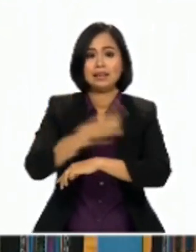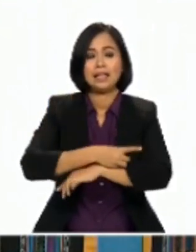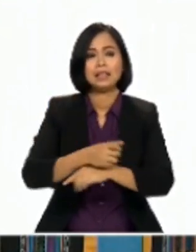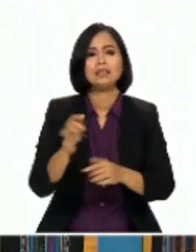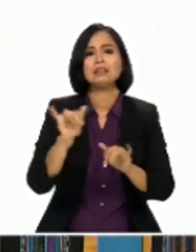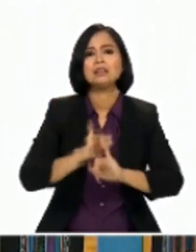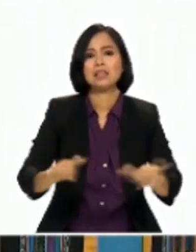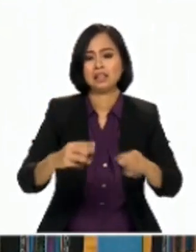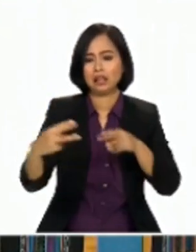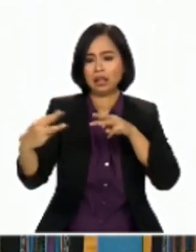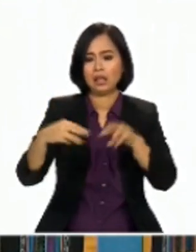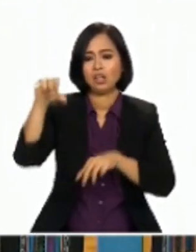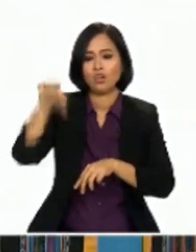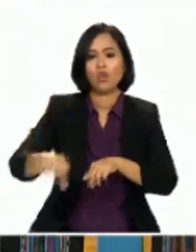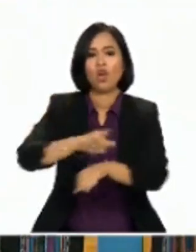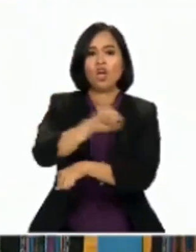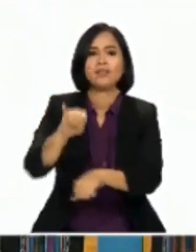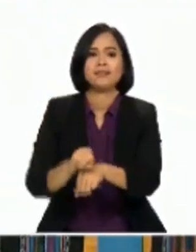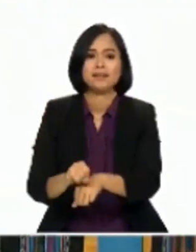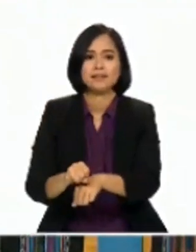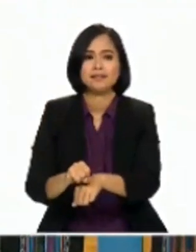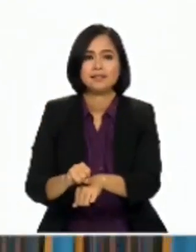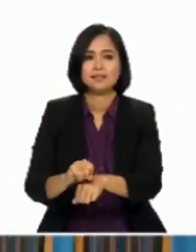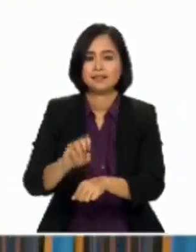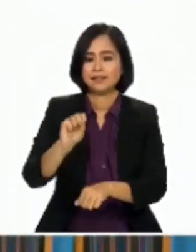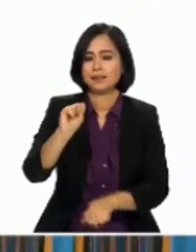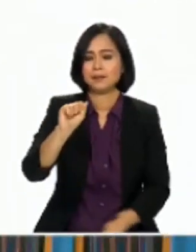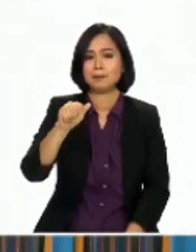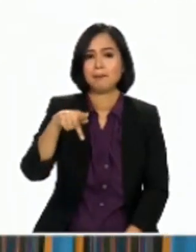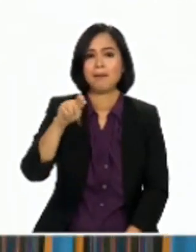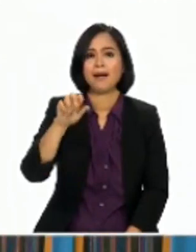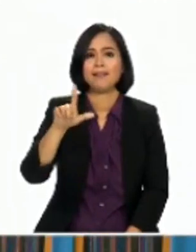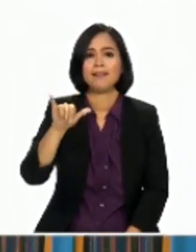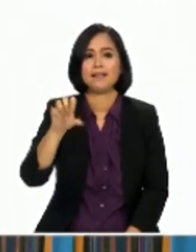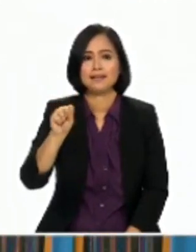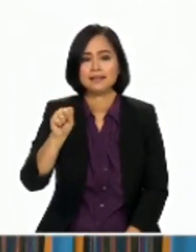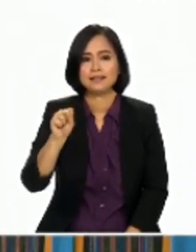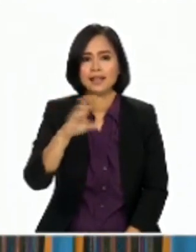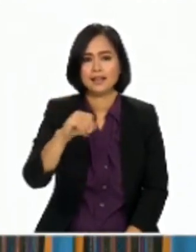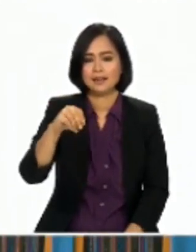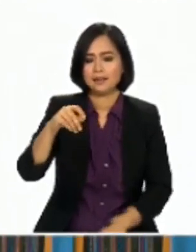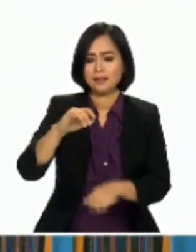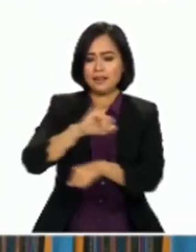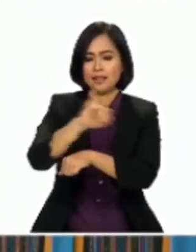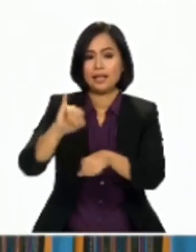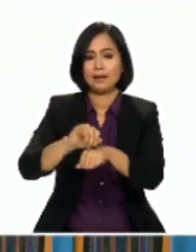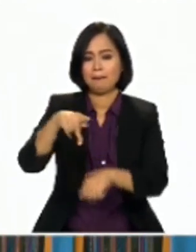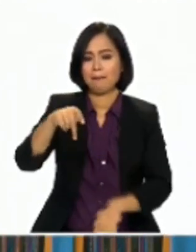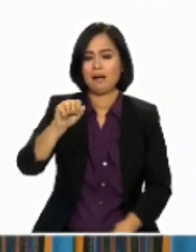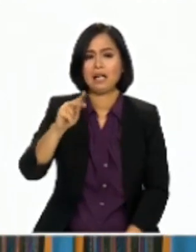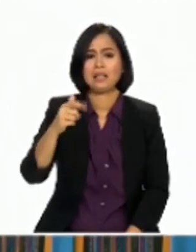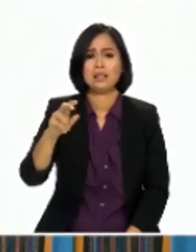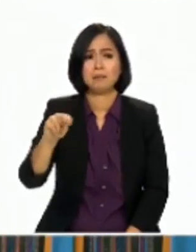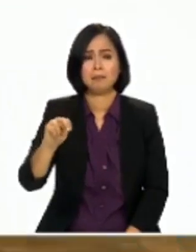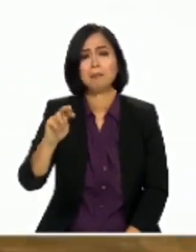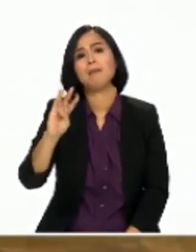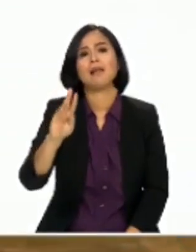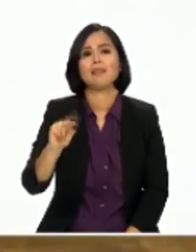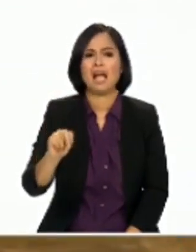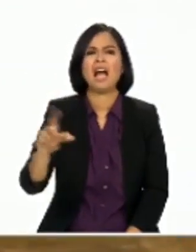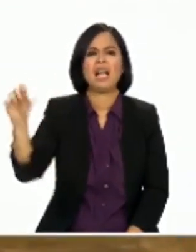the Spratly and the Panganiban. Yan ang totoo, walang bulahan yan.